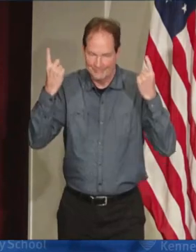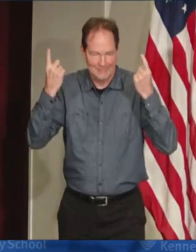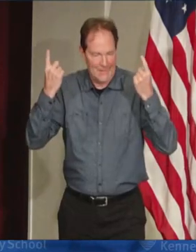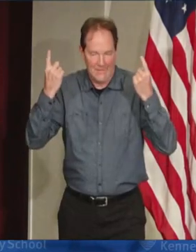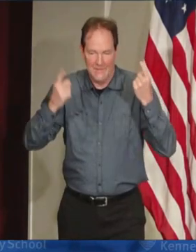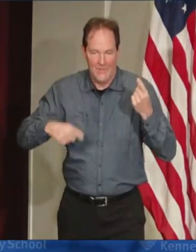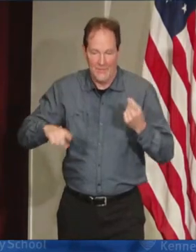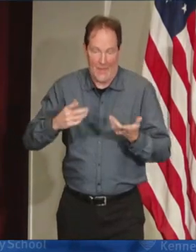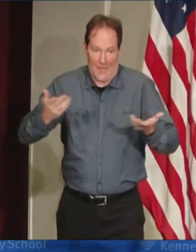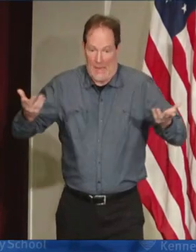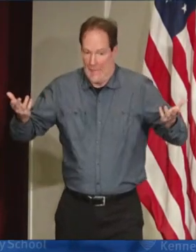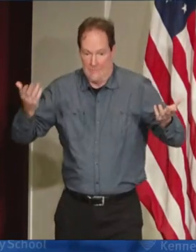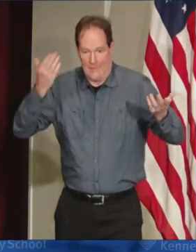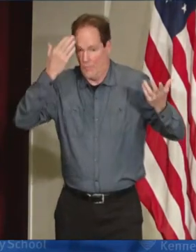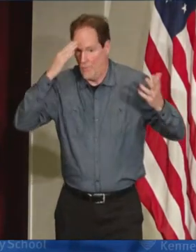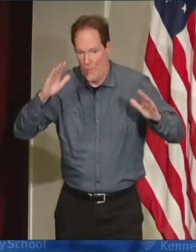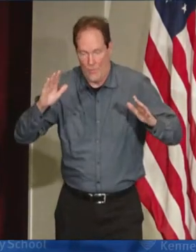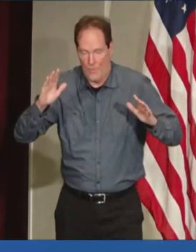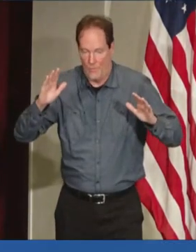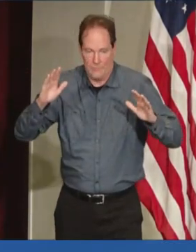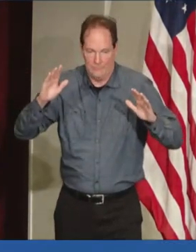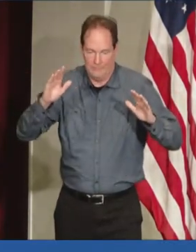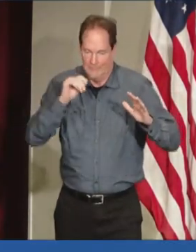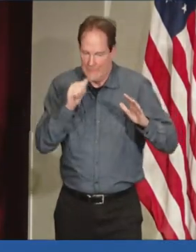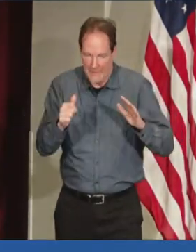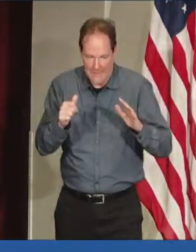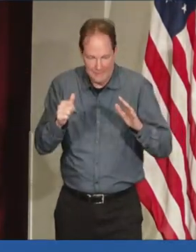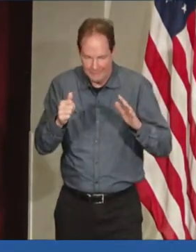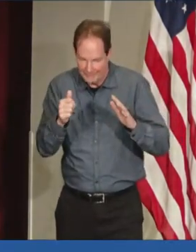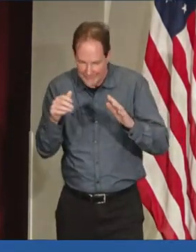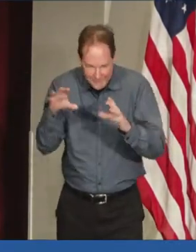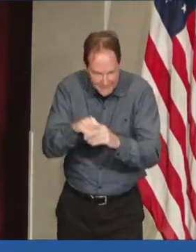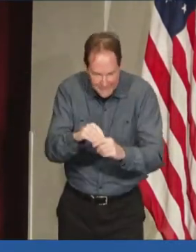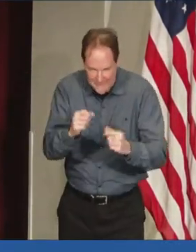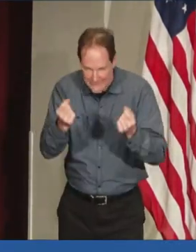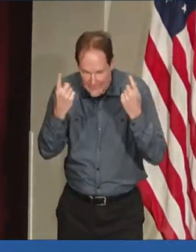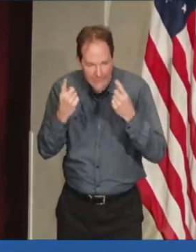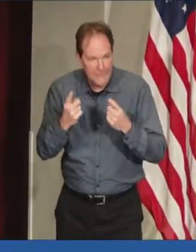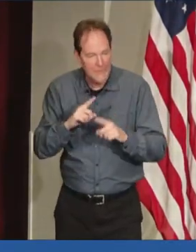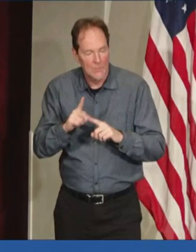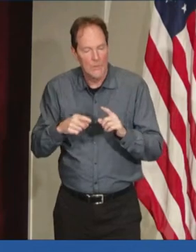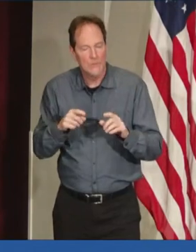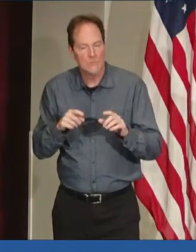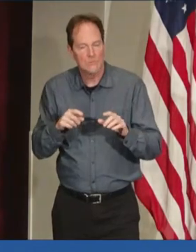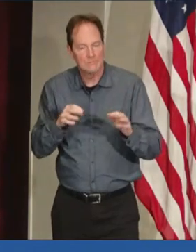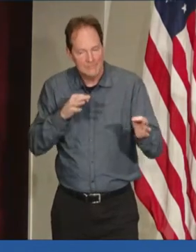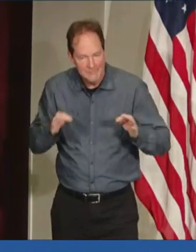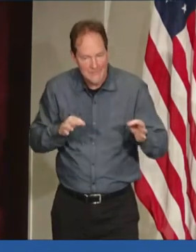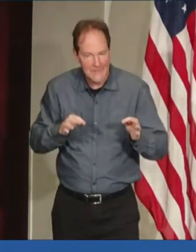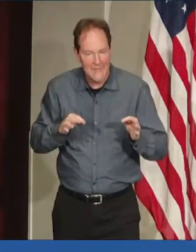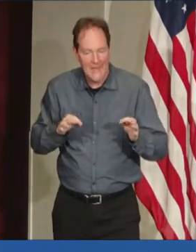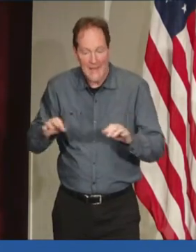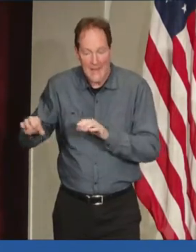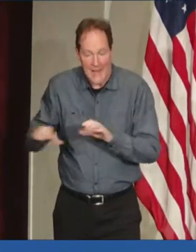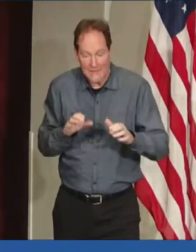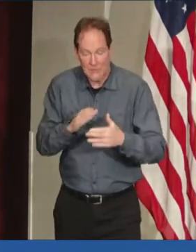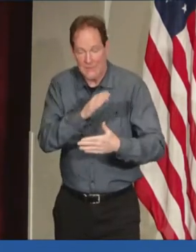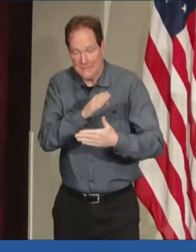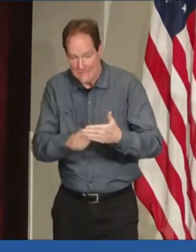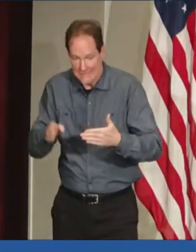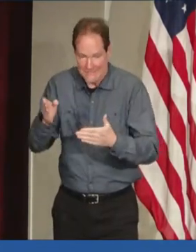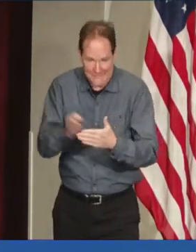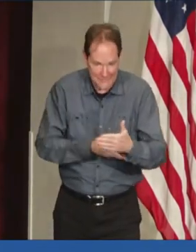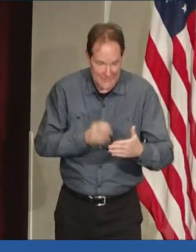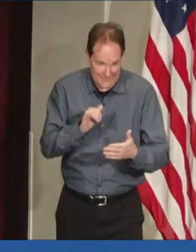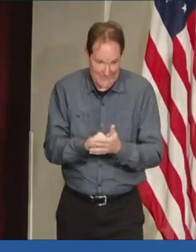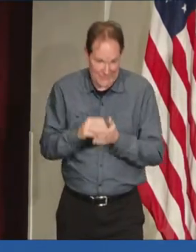didn't know better. And so when you kind of describe acts of discrimination in that way, it also makes